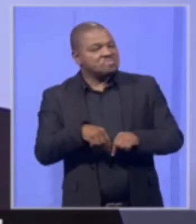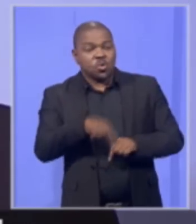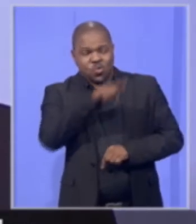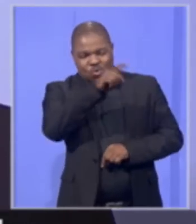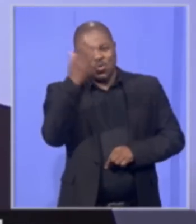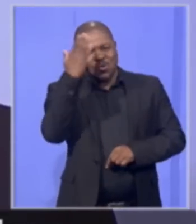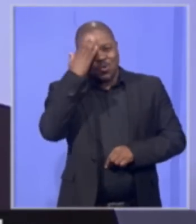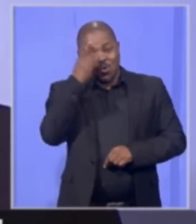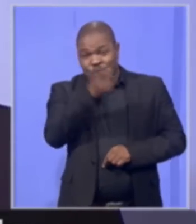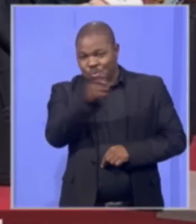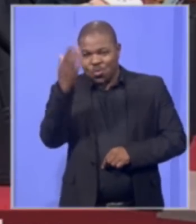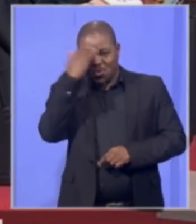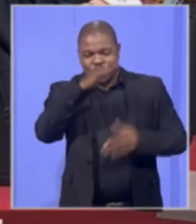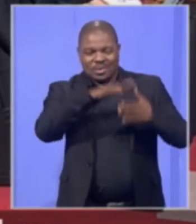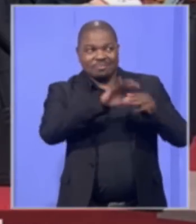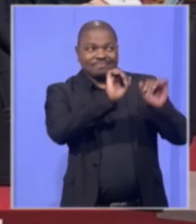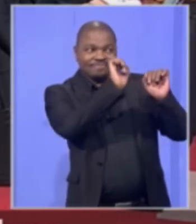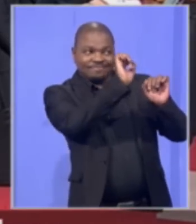the reasons that he has stated.